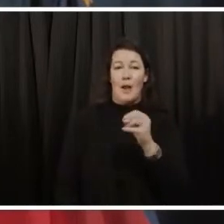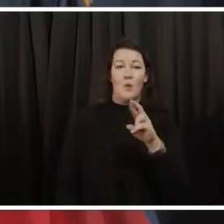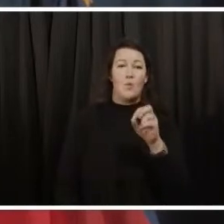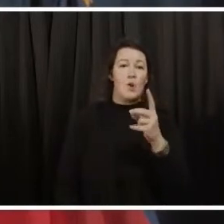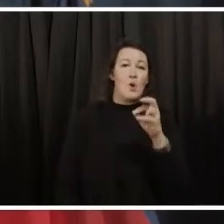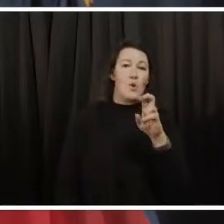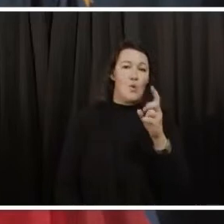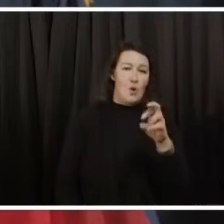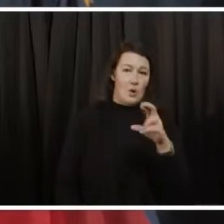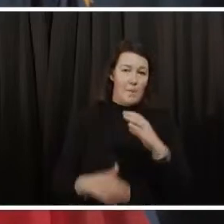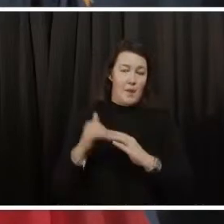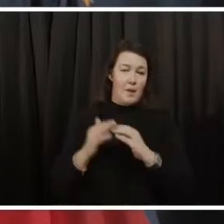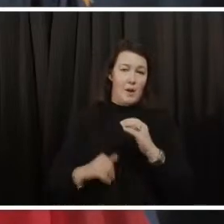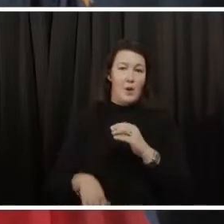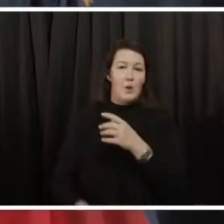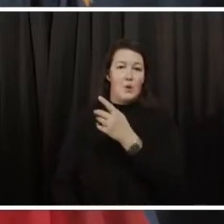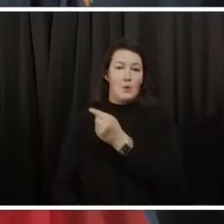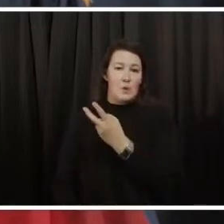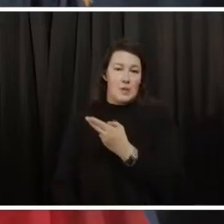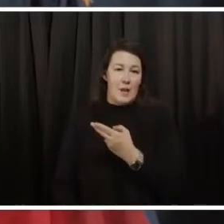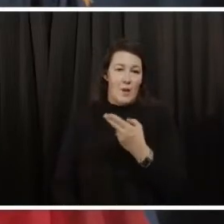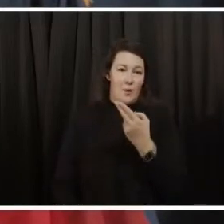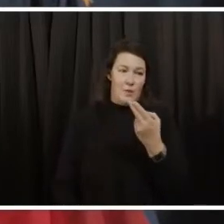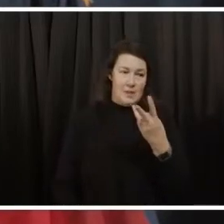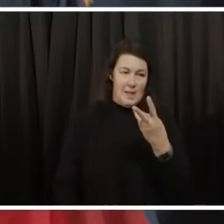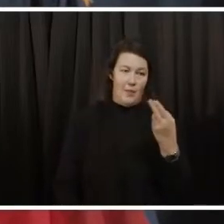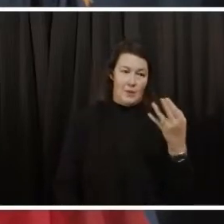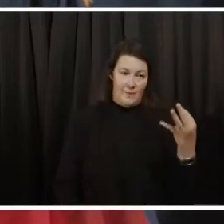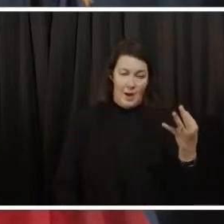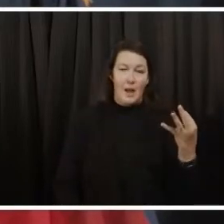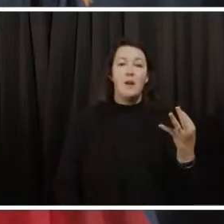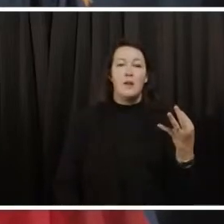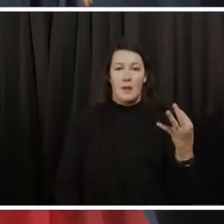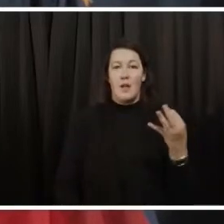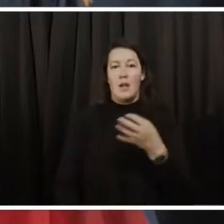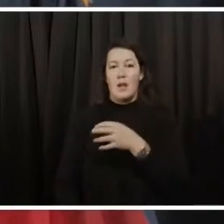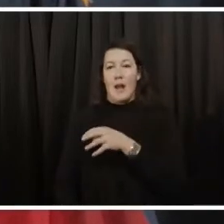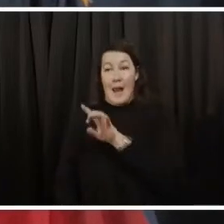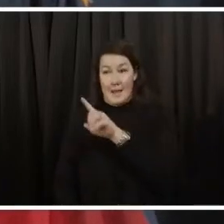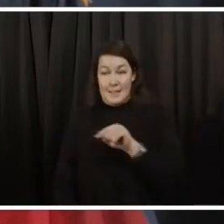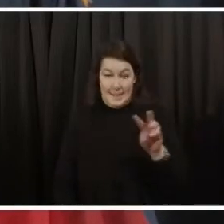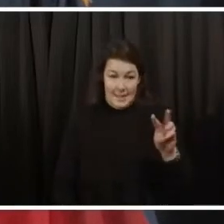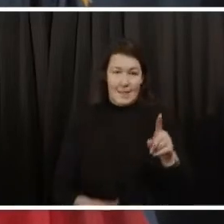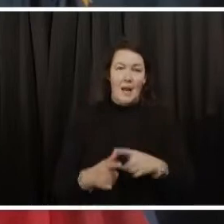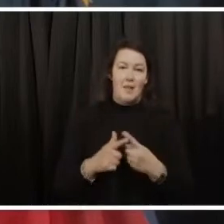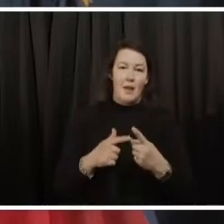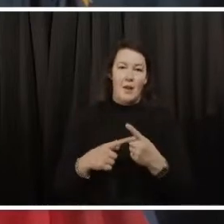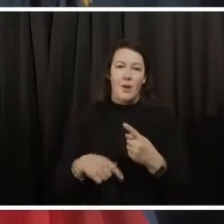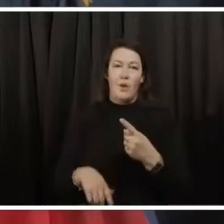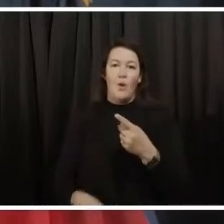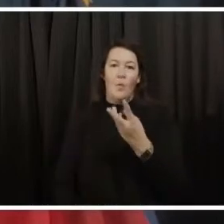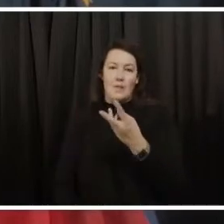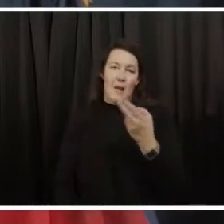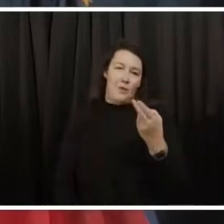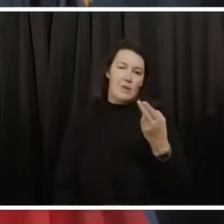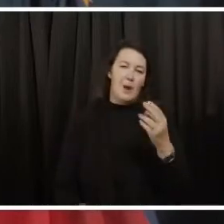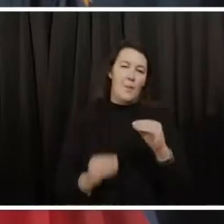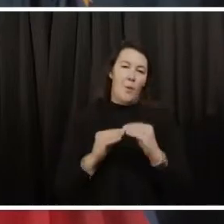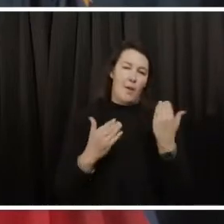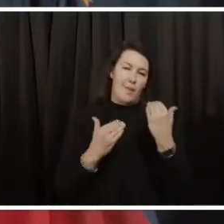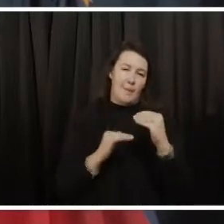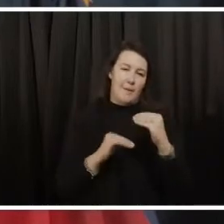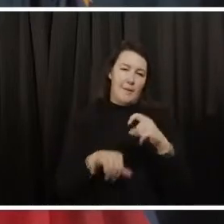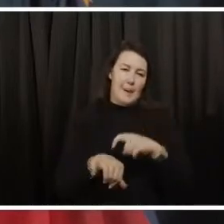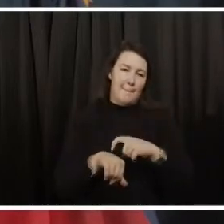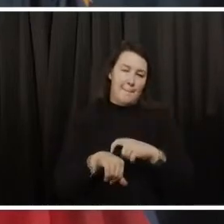Tuesday, Thursday, and Friday, 8:30 to 6, and more limited hours on Wednesday and Saturday. You can set up appointments on these, and